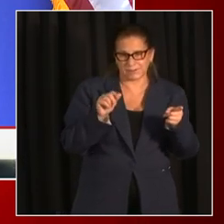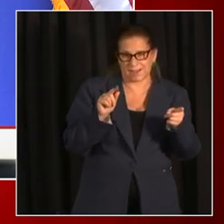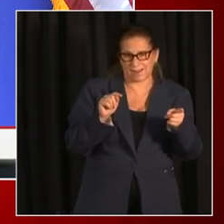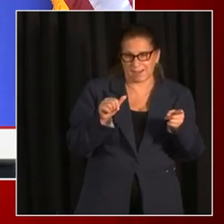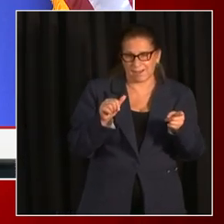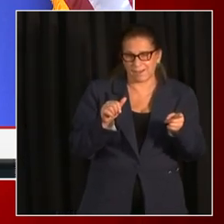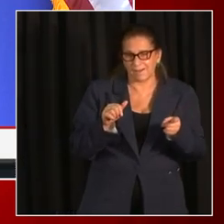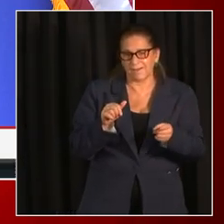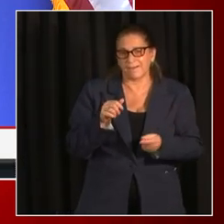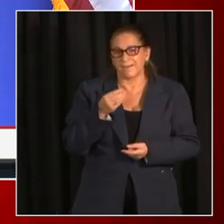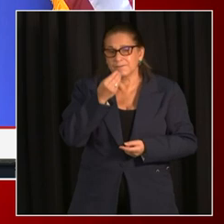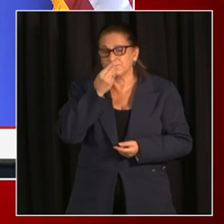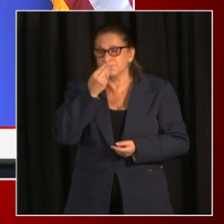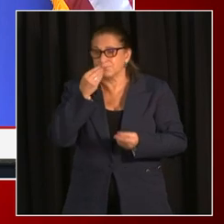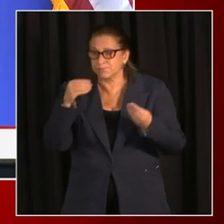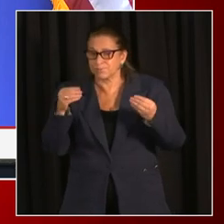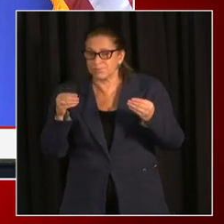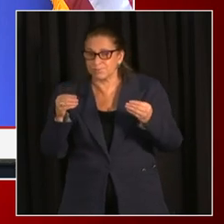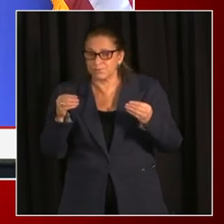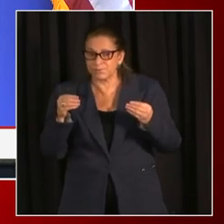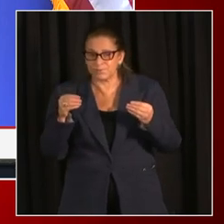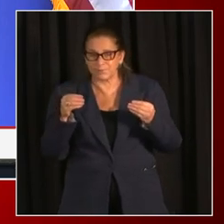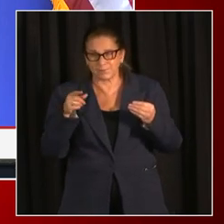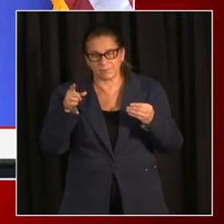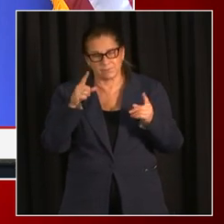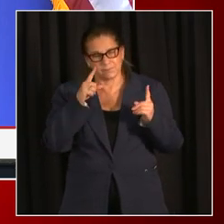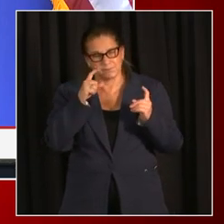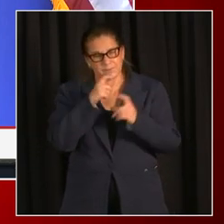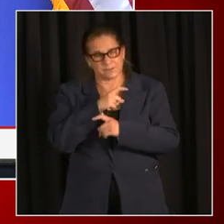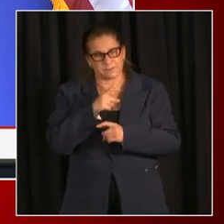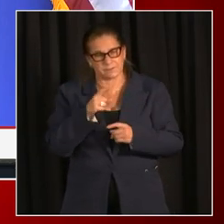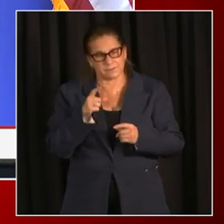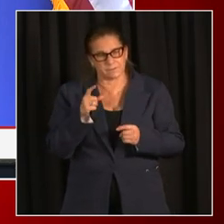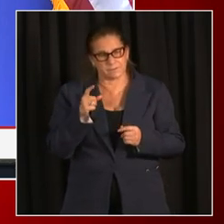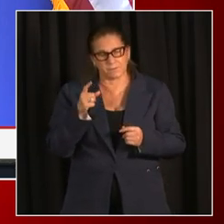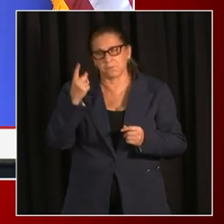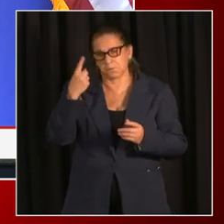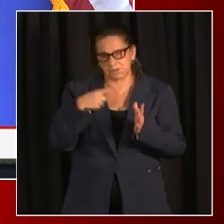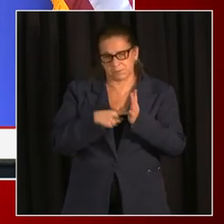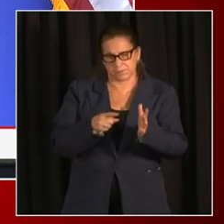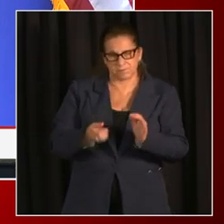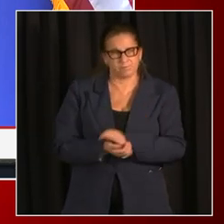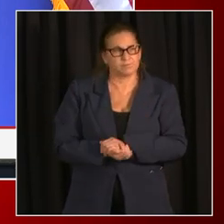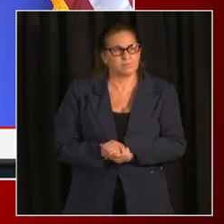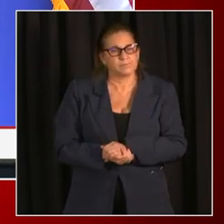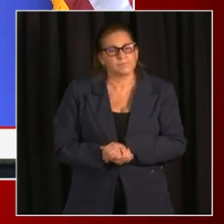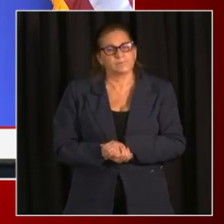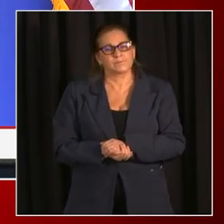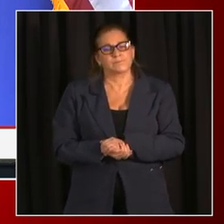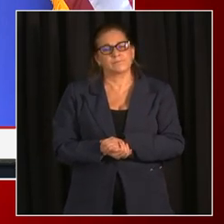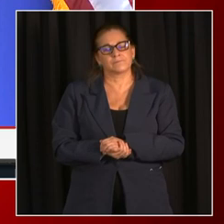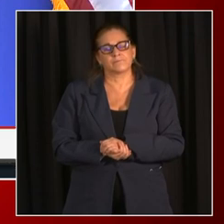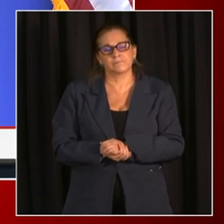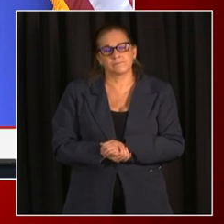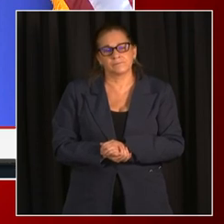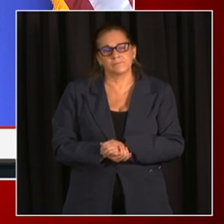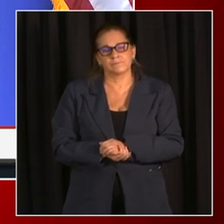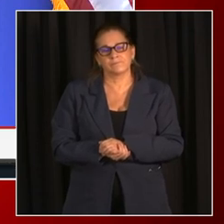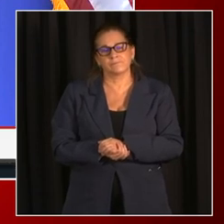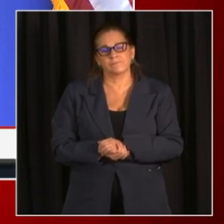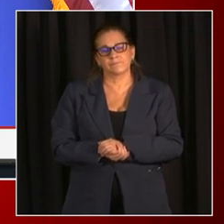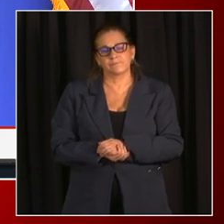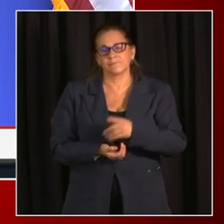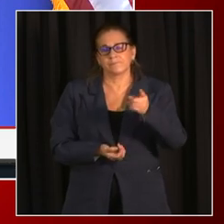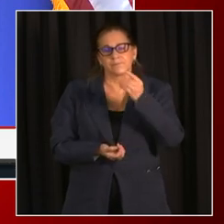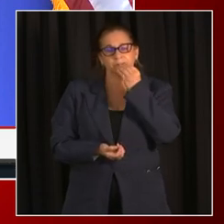get into food retail, it's very complex. So a good example I can give you is there's been a lot of emphasis on food